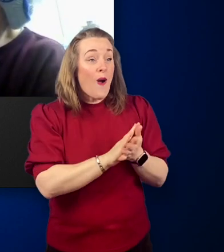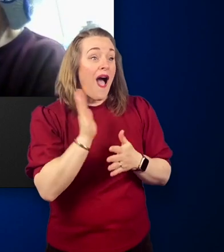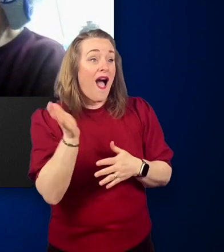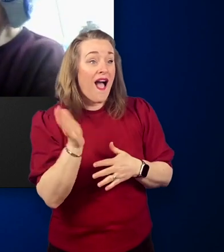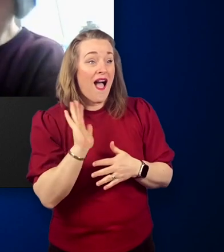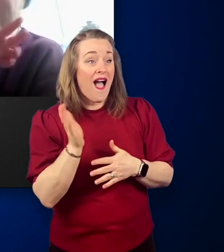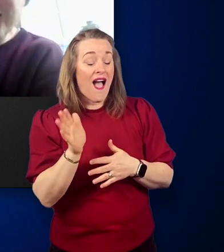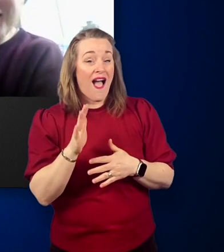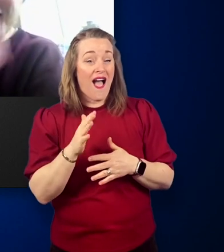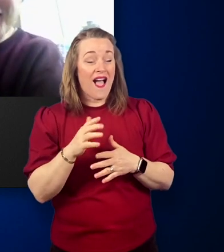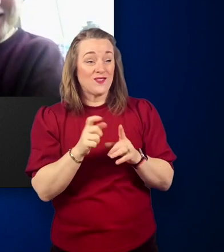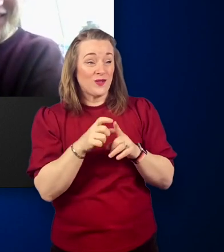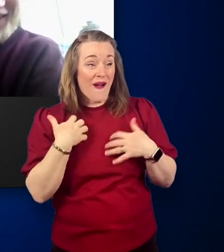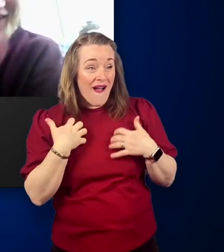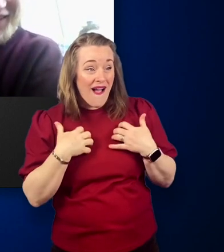hiya.